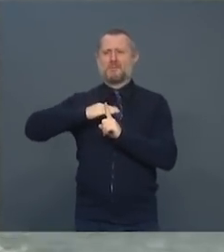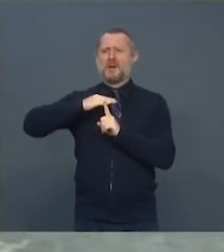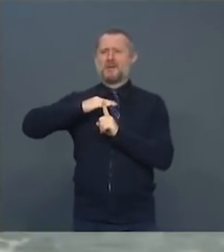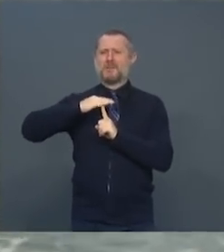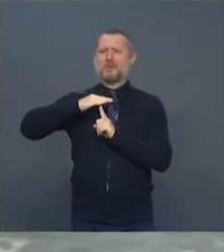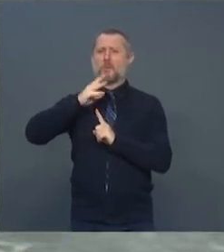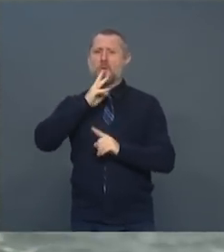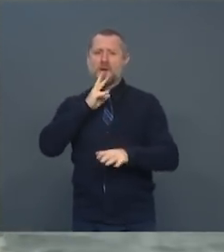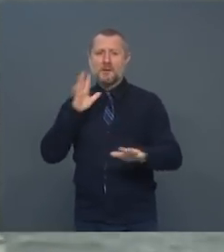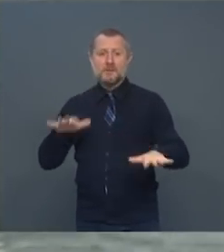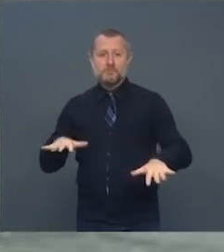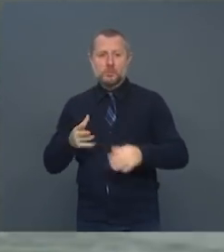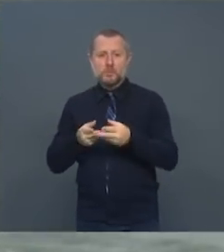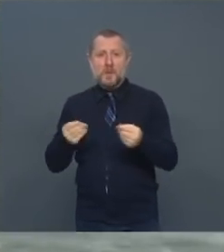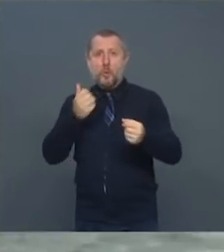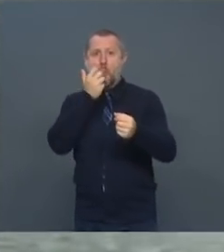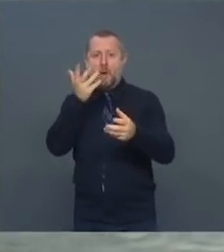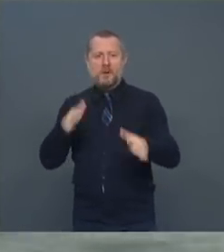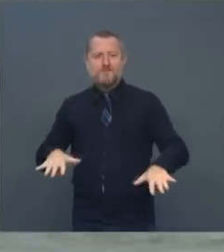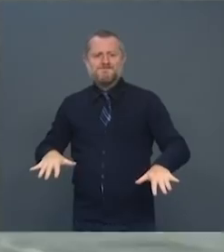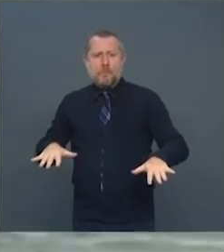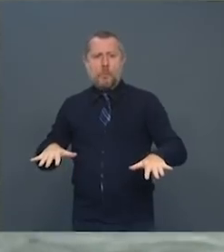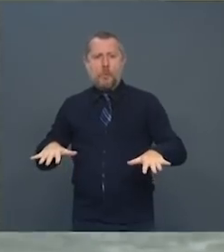many warnings have we had?